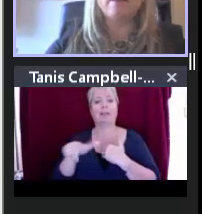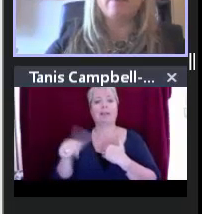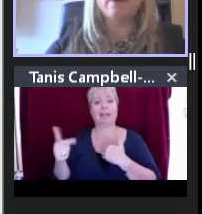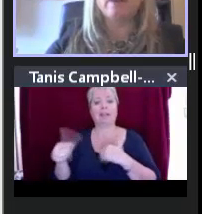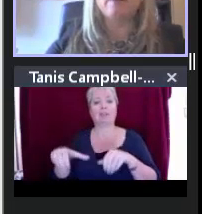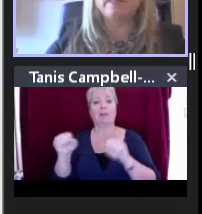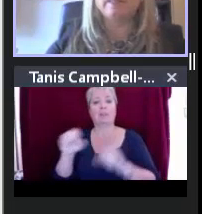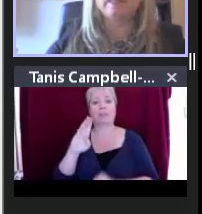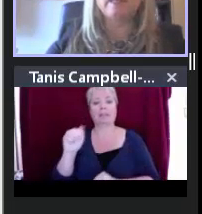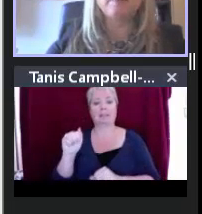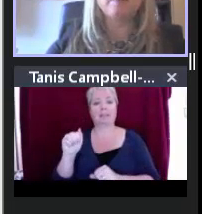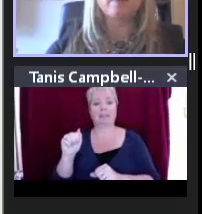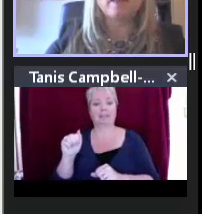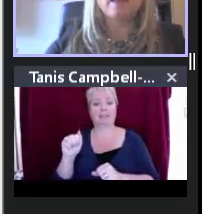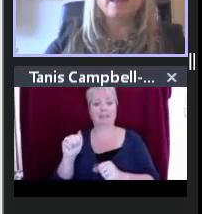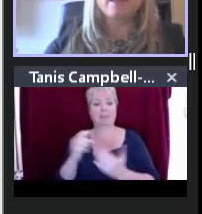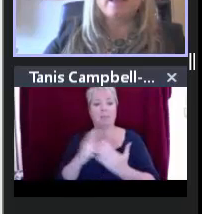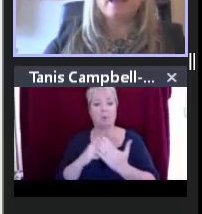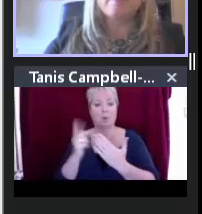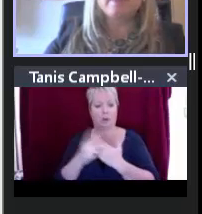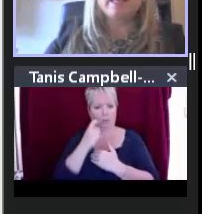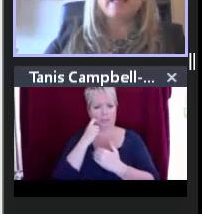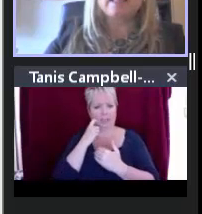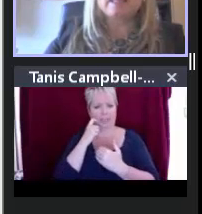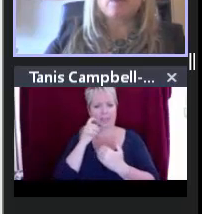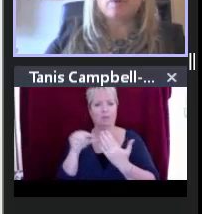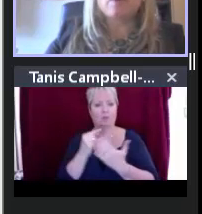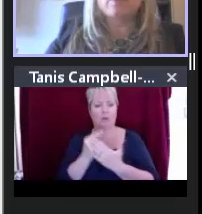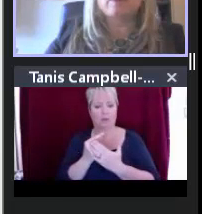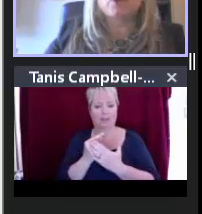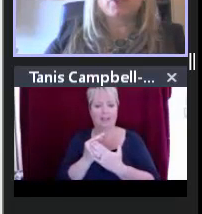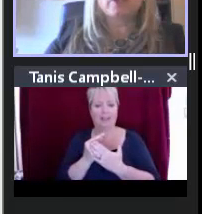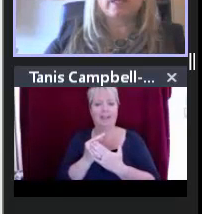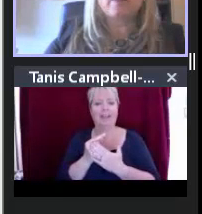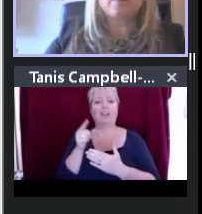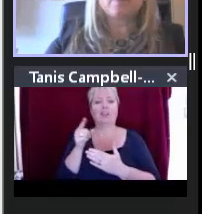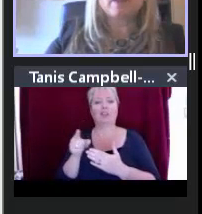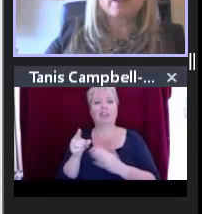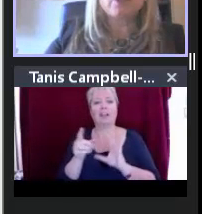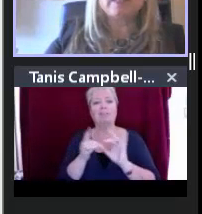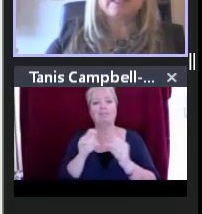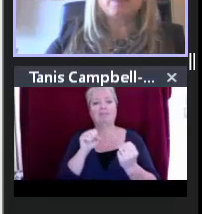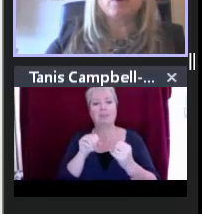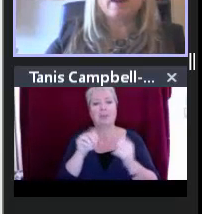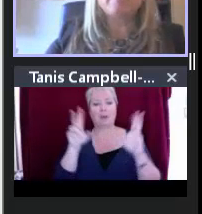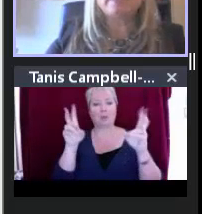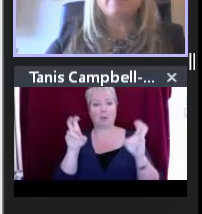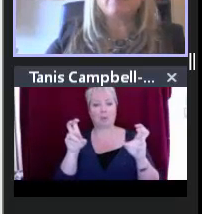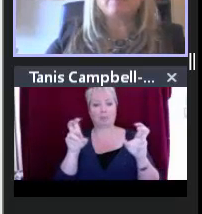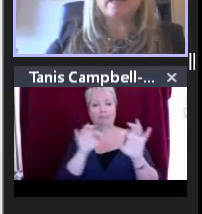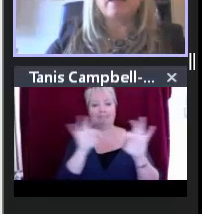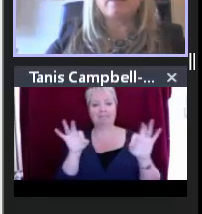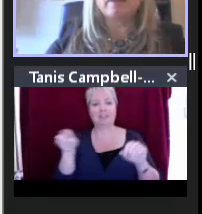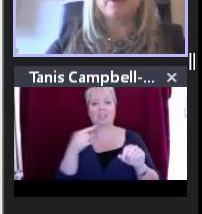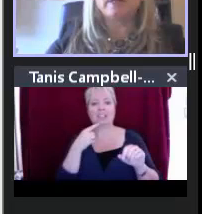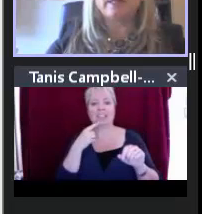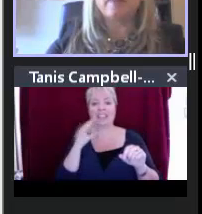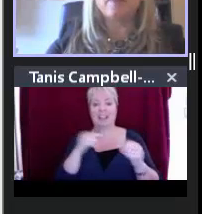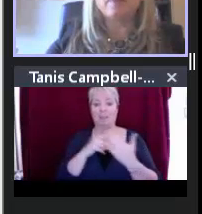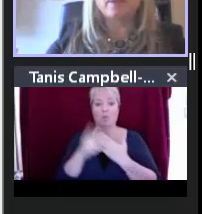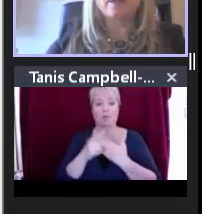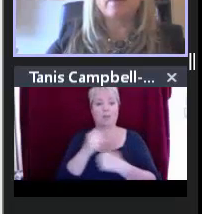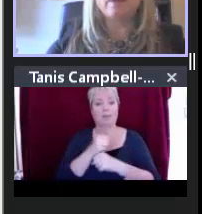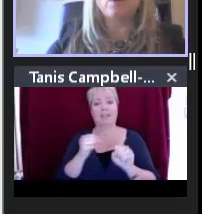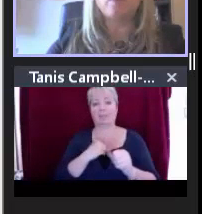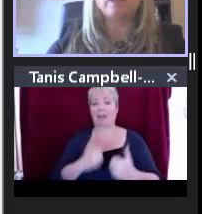that fairly recently. I really like this quote from Shirley. She says, "The program saved my life,